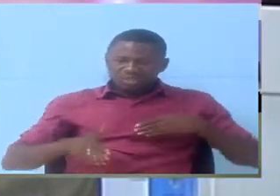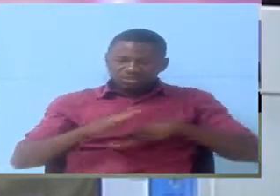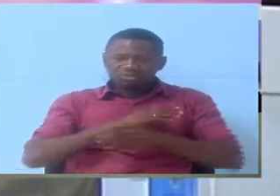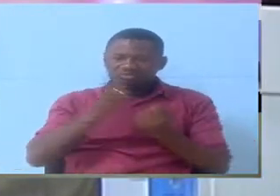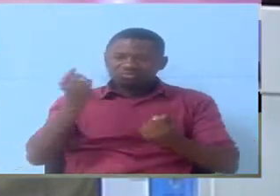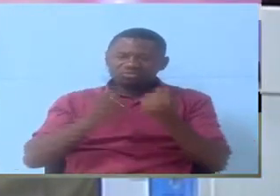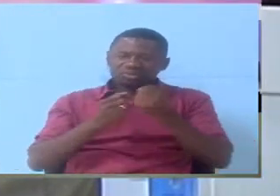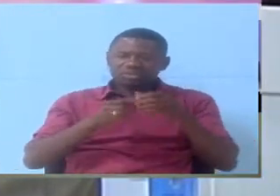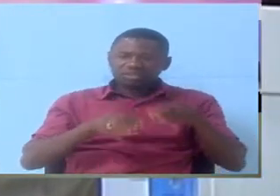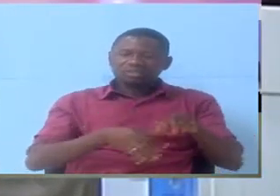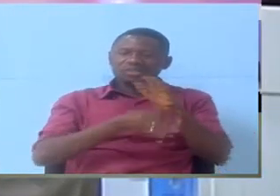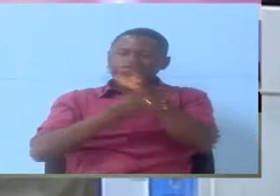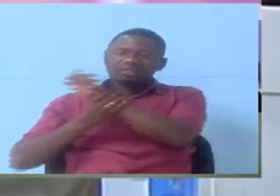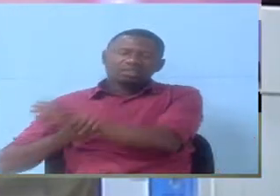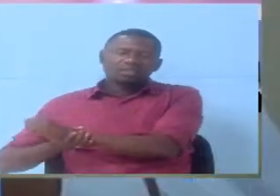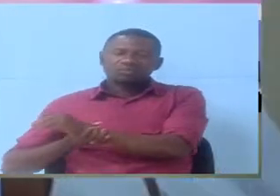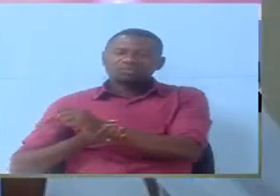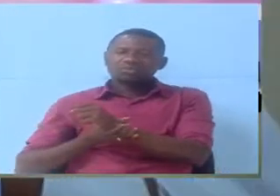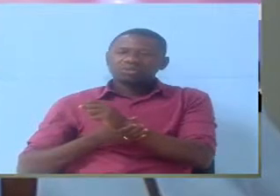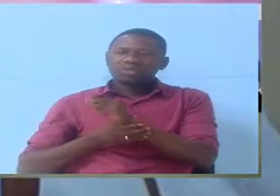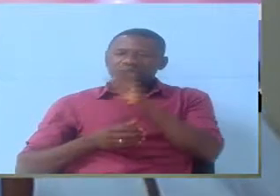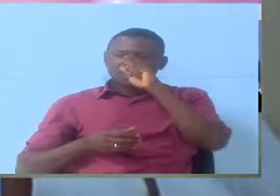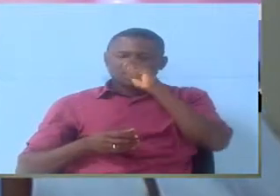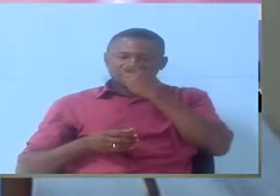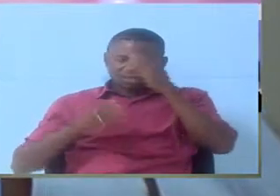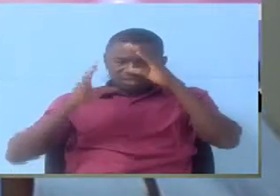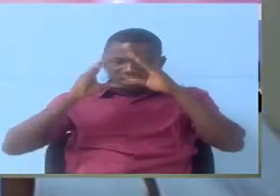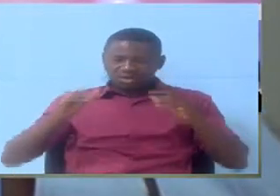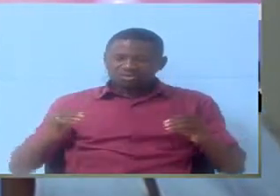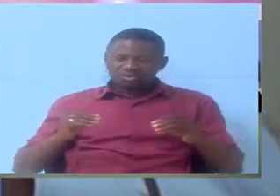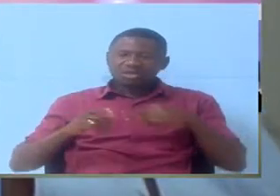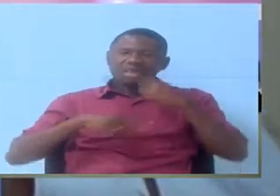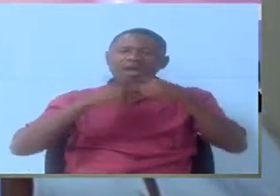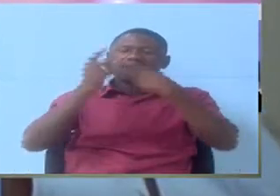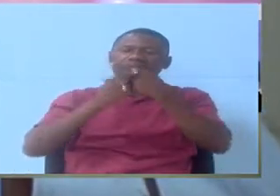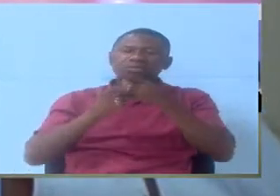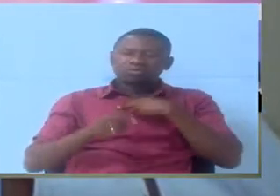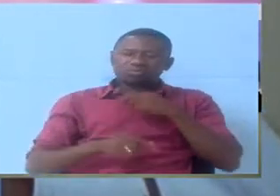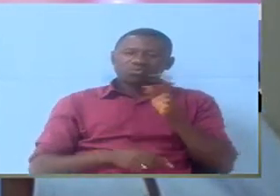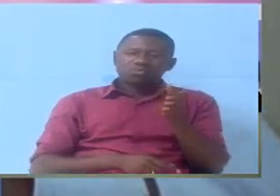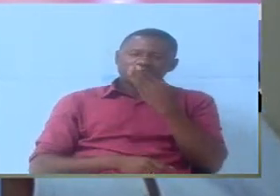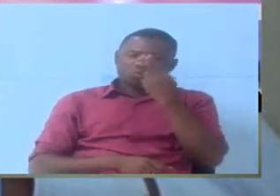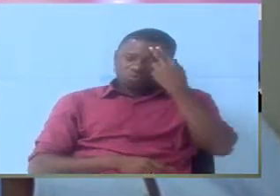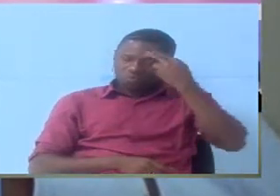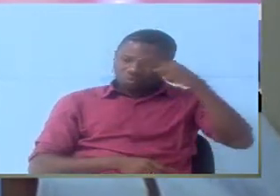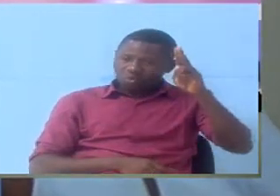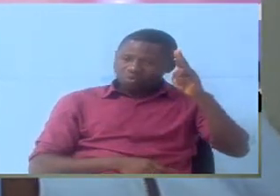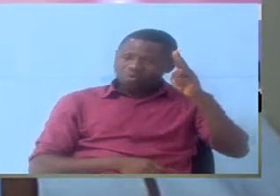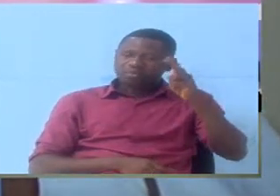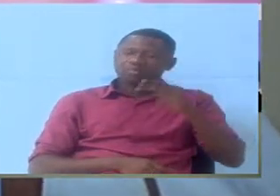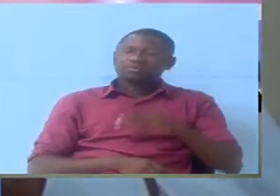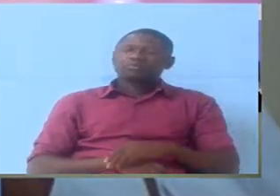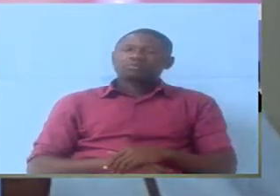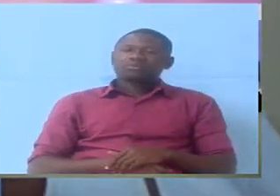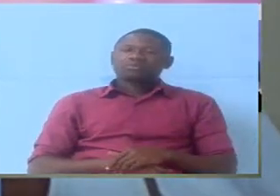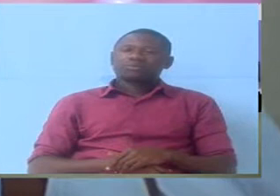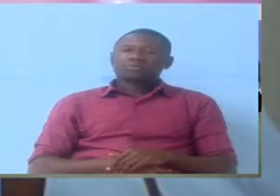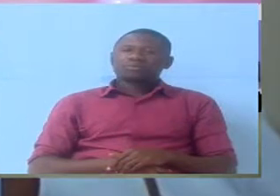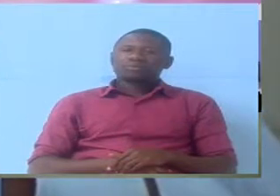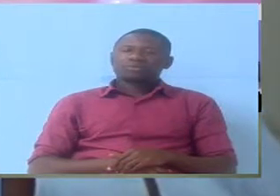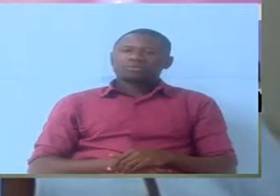mortuary. And after that, you went to your